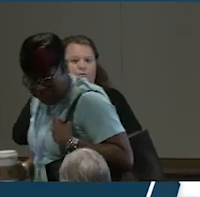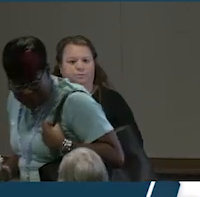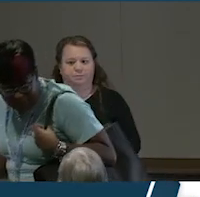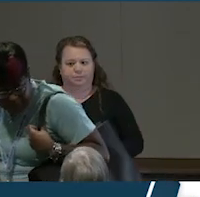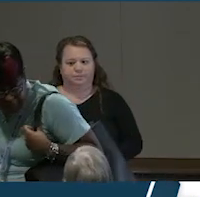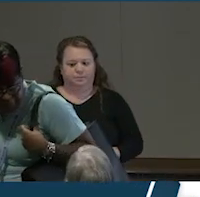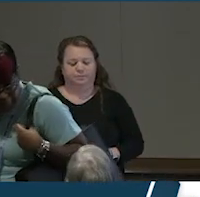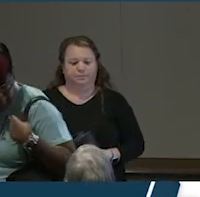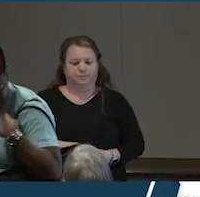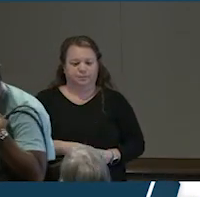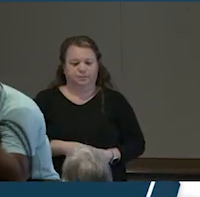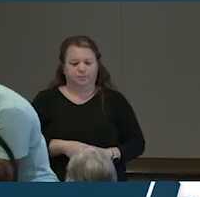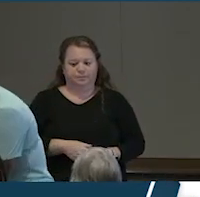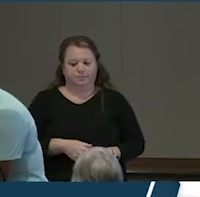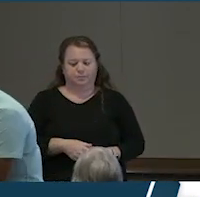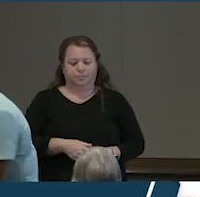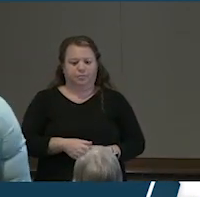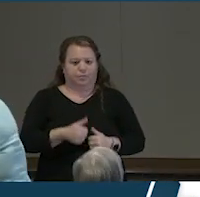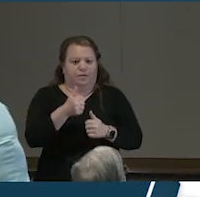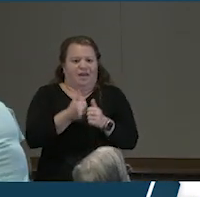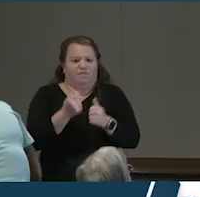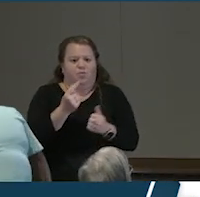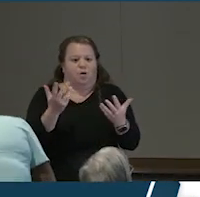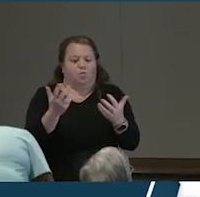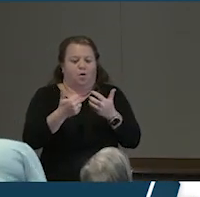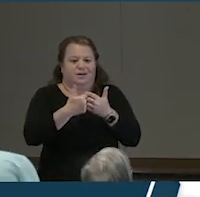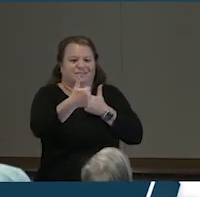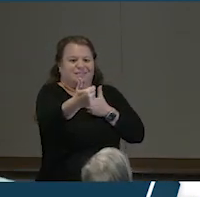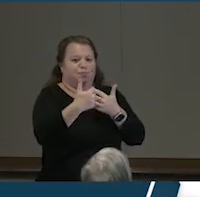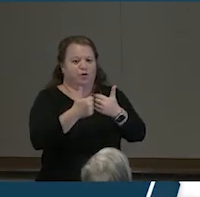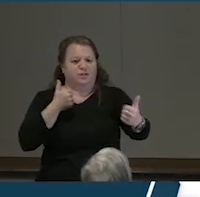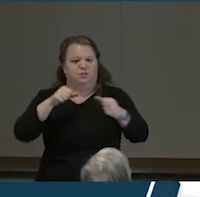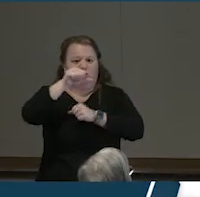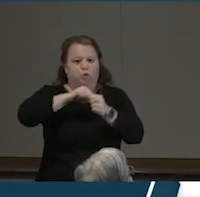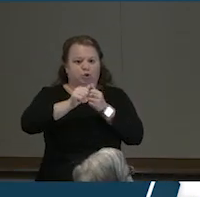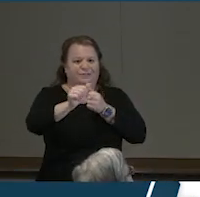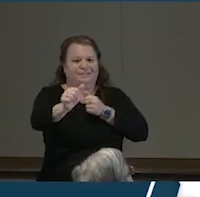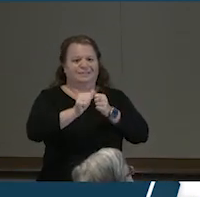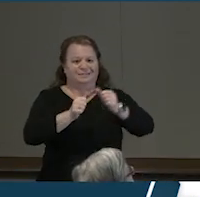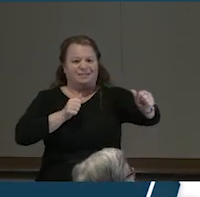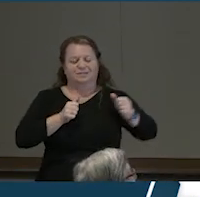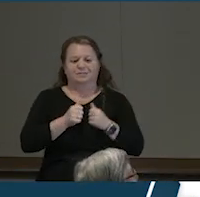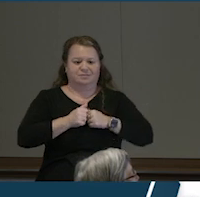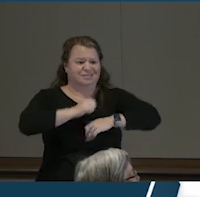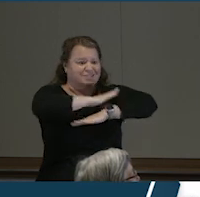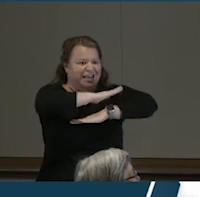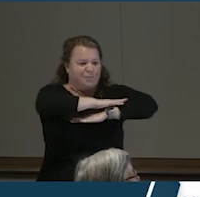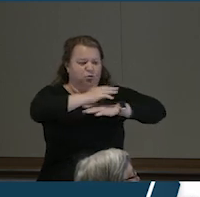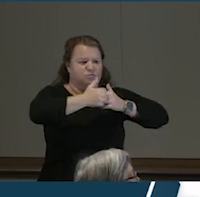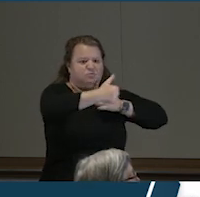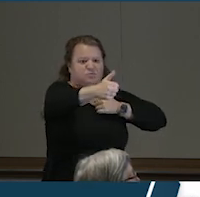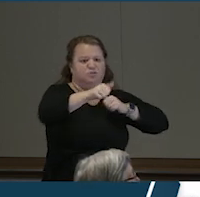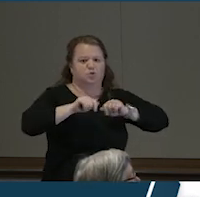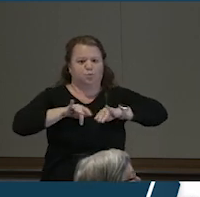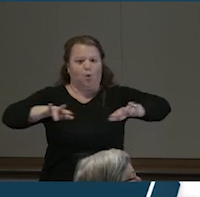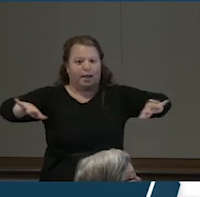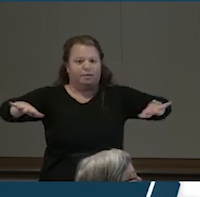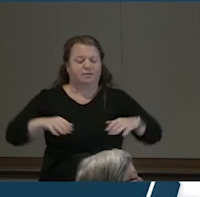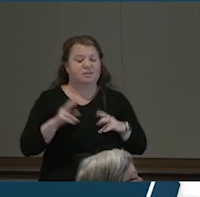social distancing, right? So we had to have extra tables so that everybody was spread out. And it was really like people had to